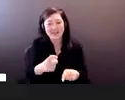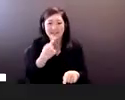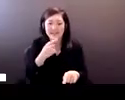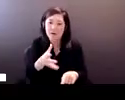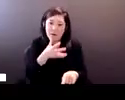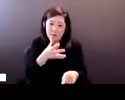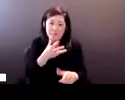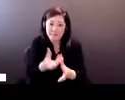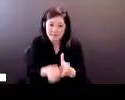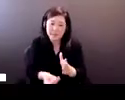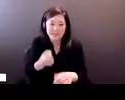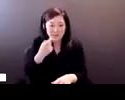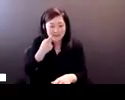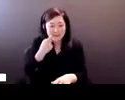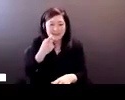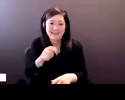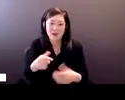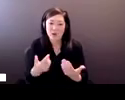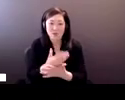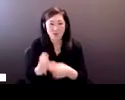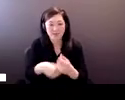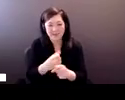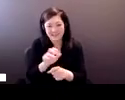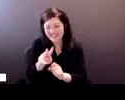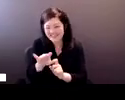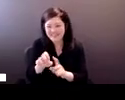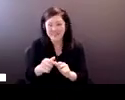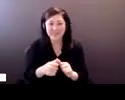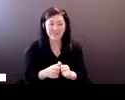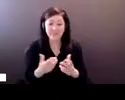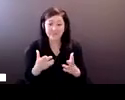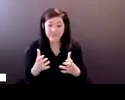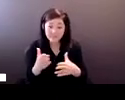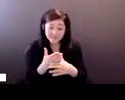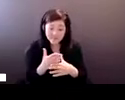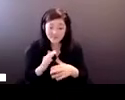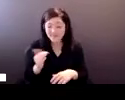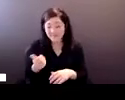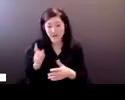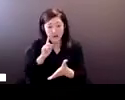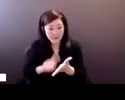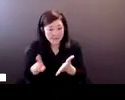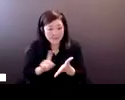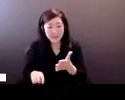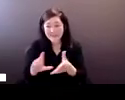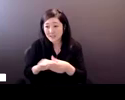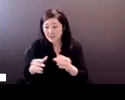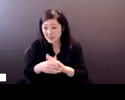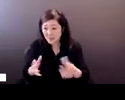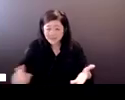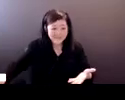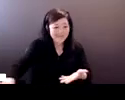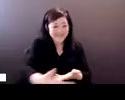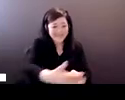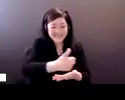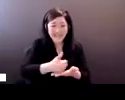So we wanted to just share a little bit with you about our research, where we're up to, the stories that we've gathered, and the next steps. It's